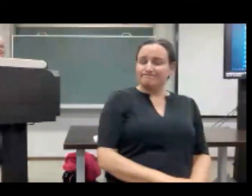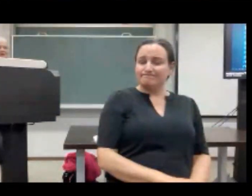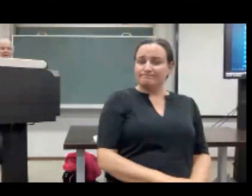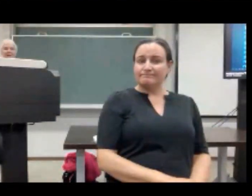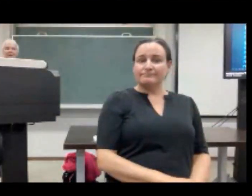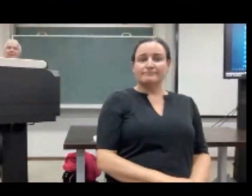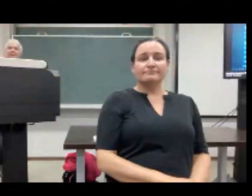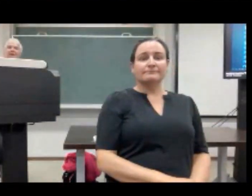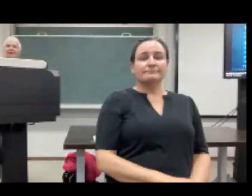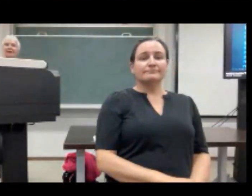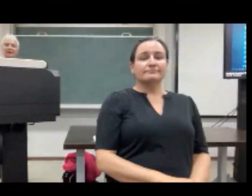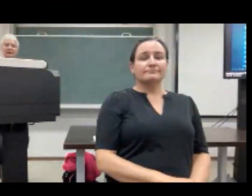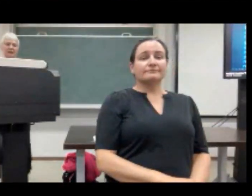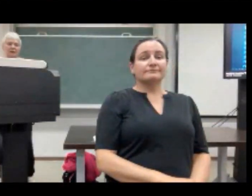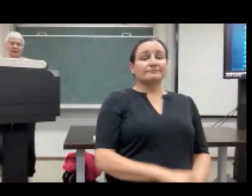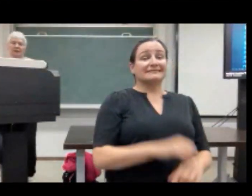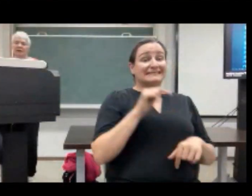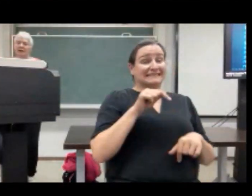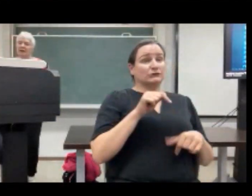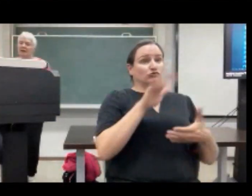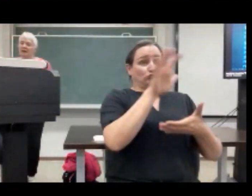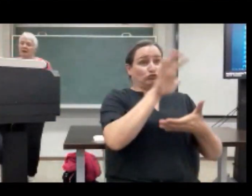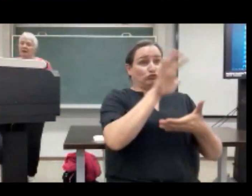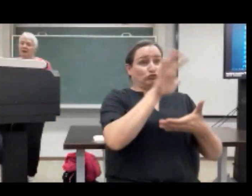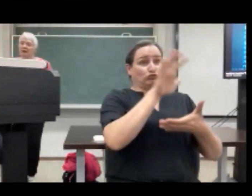This is a case study. Eric,